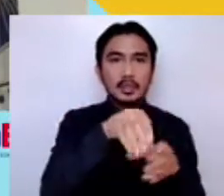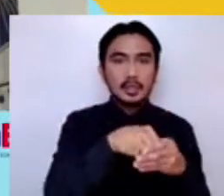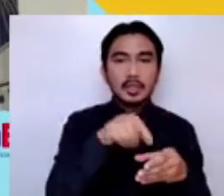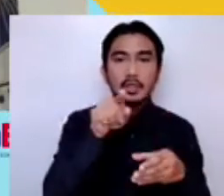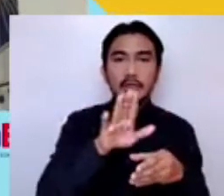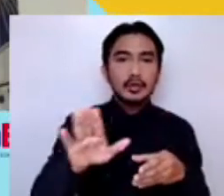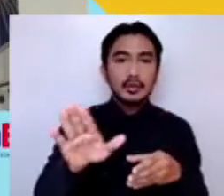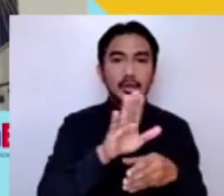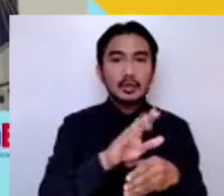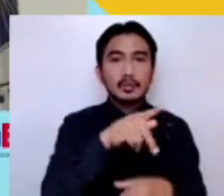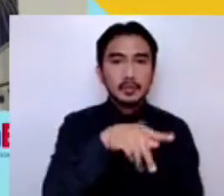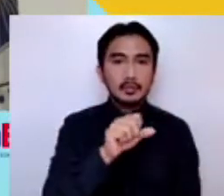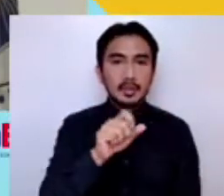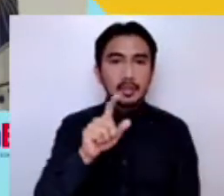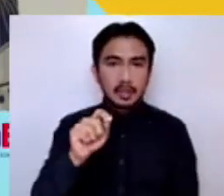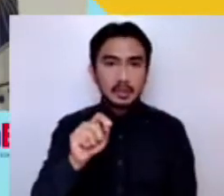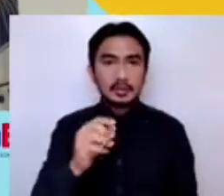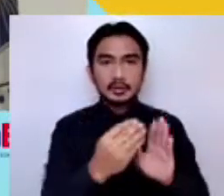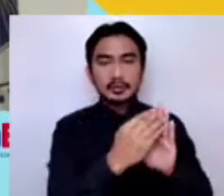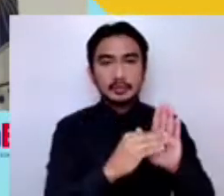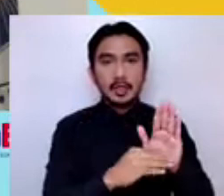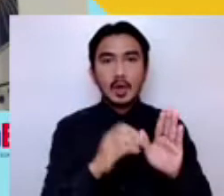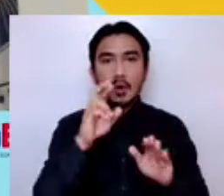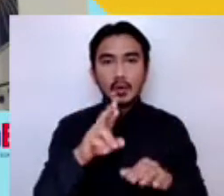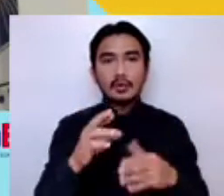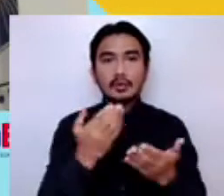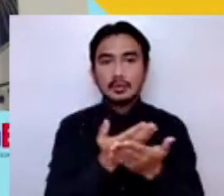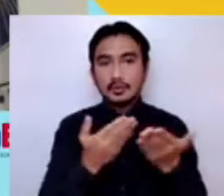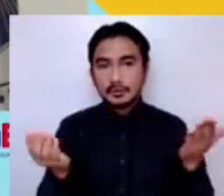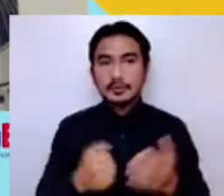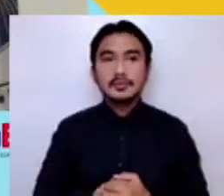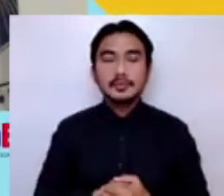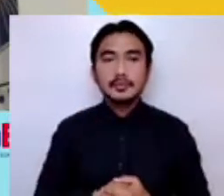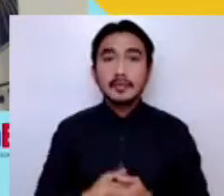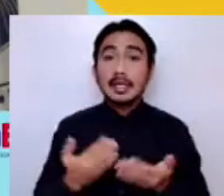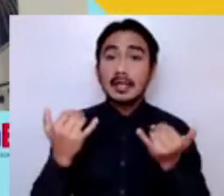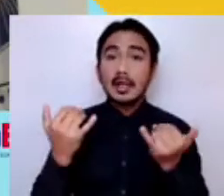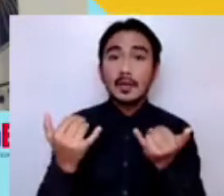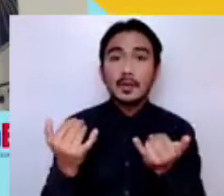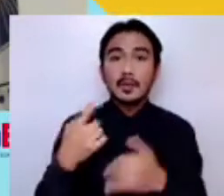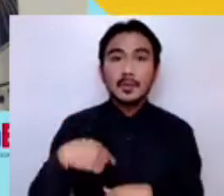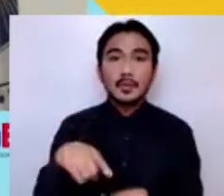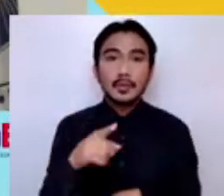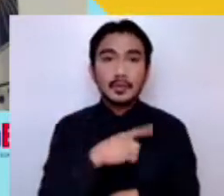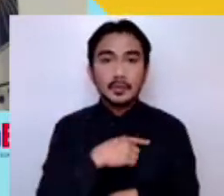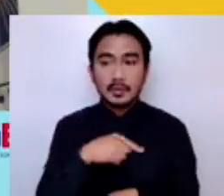PPST references and resource materials. In the meantime, we at the BHROD